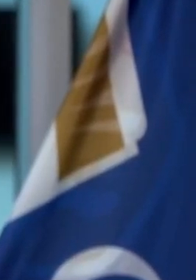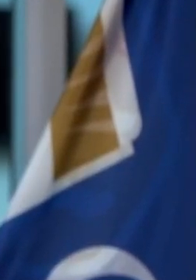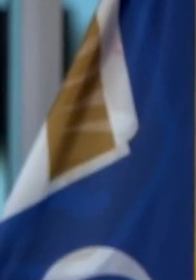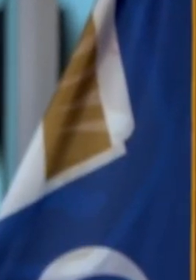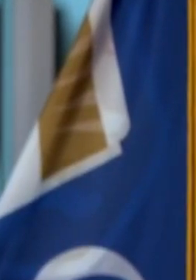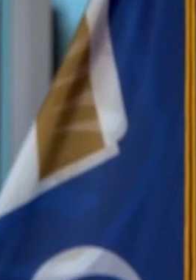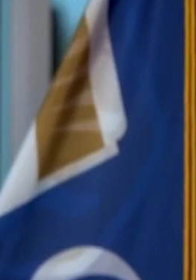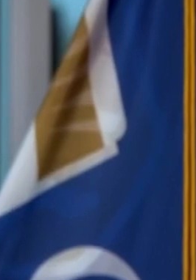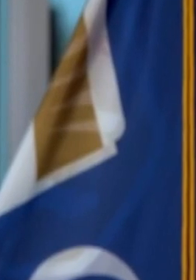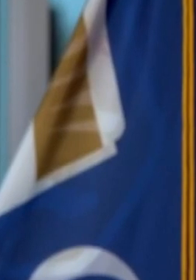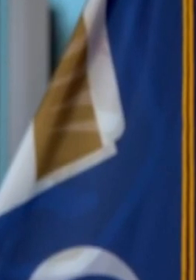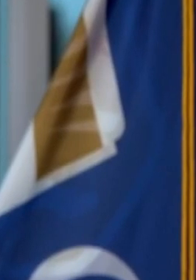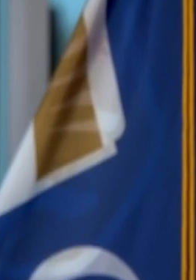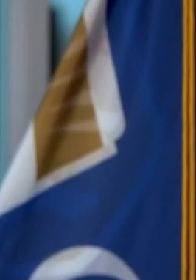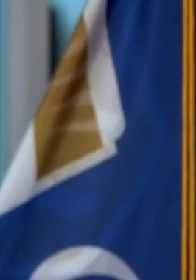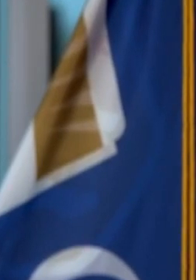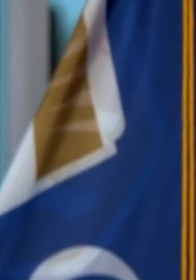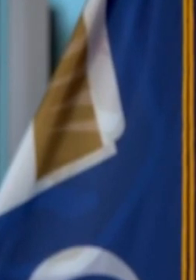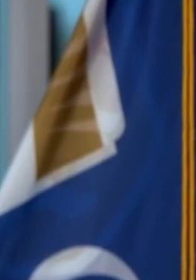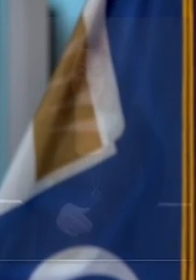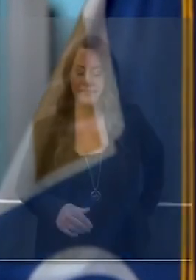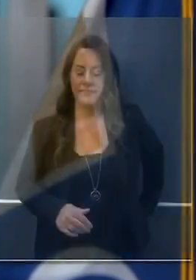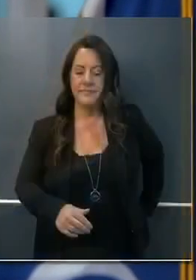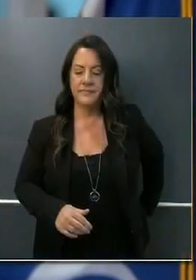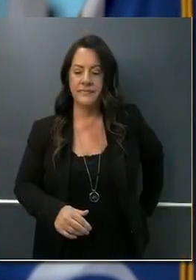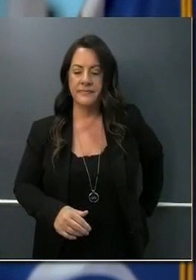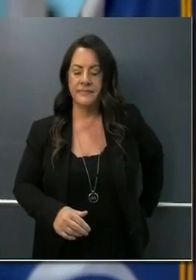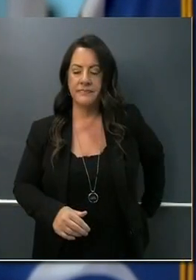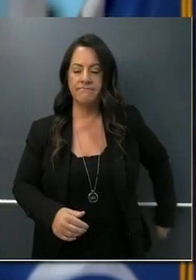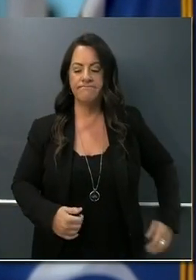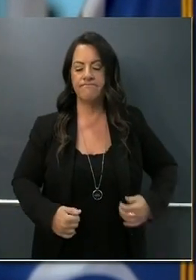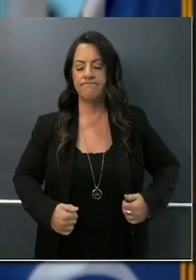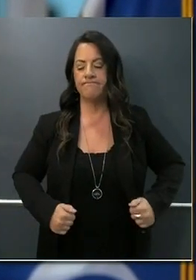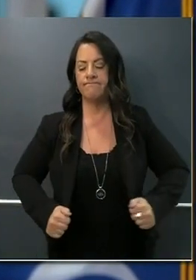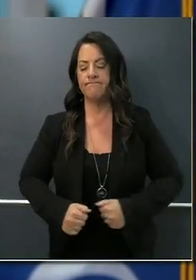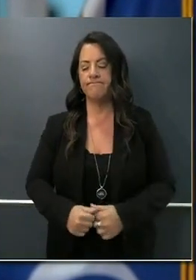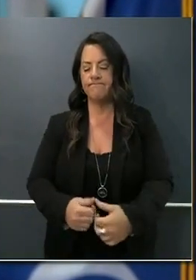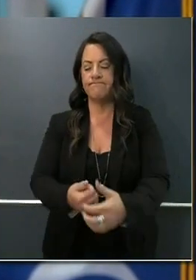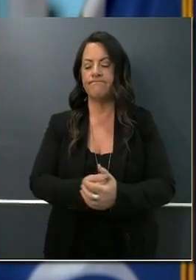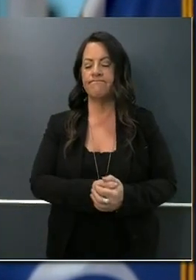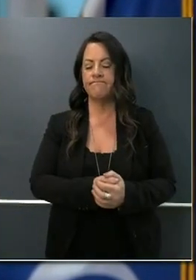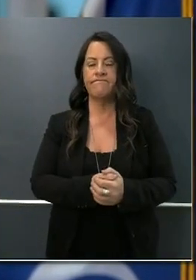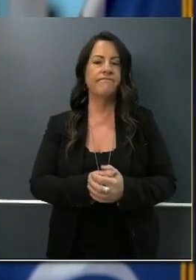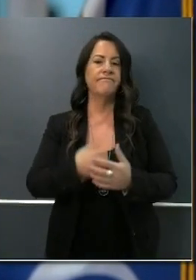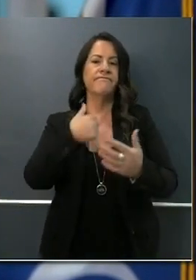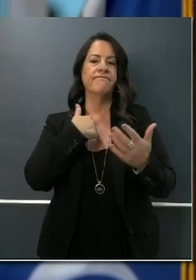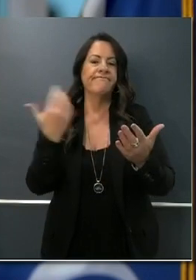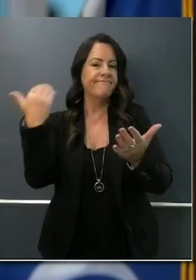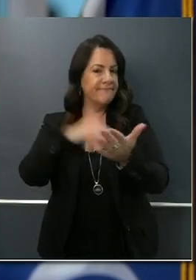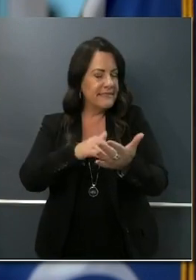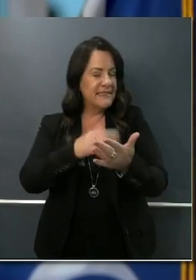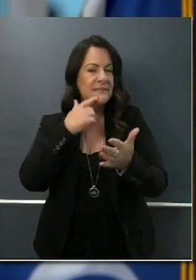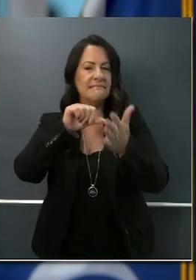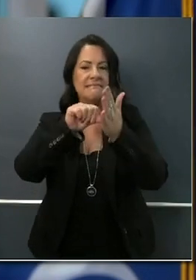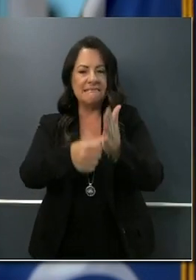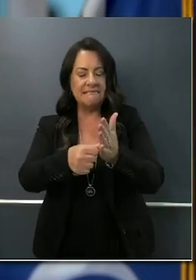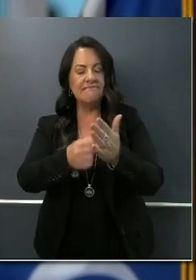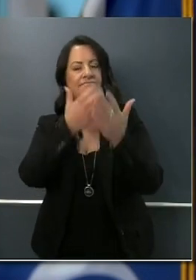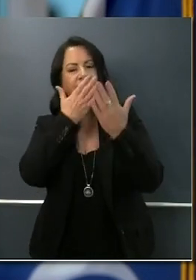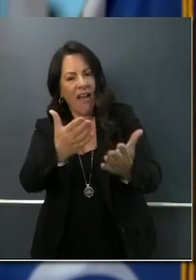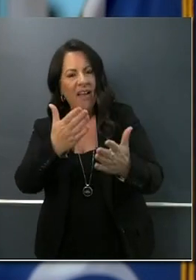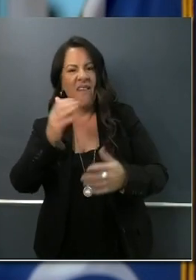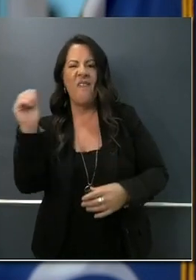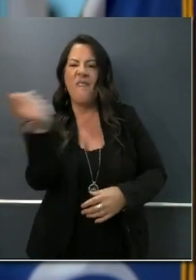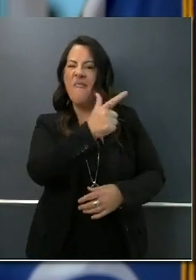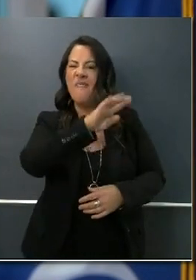Well, good afternoon, everybody. I just want to begin by extending, again, gratitude to 40 million Californians that over